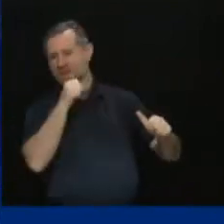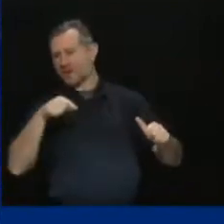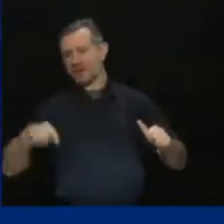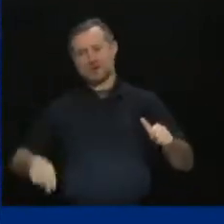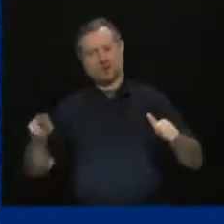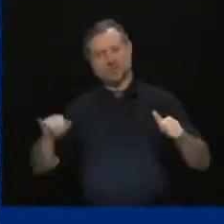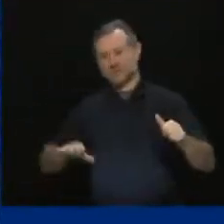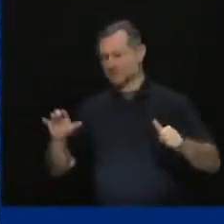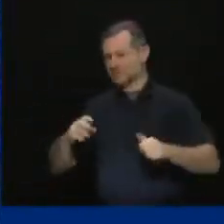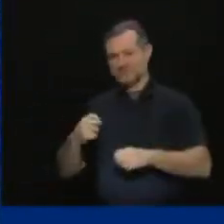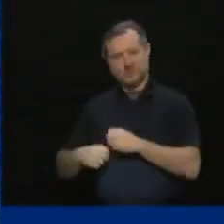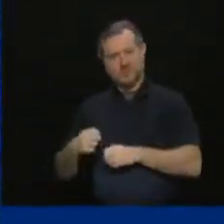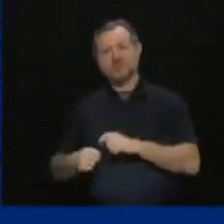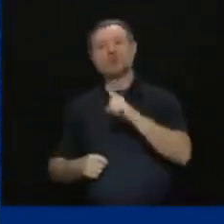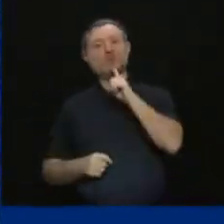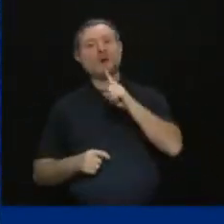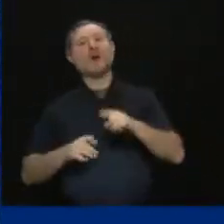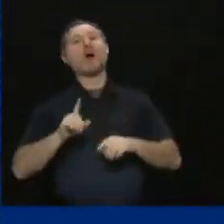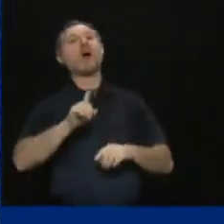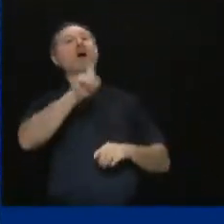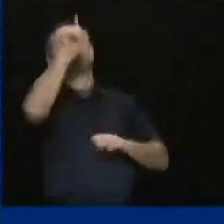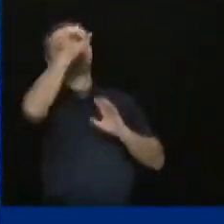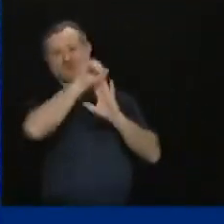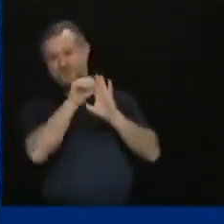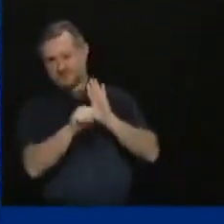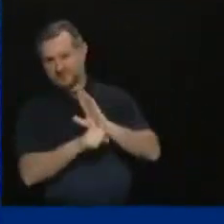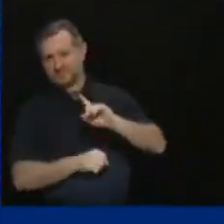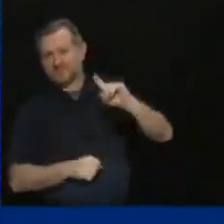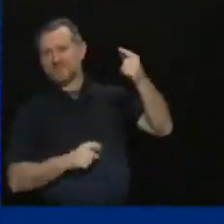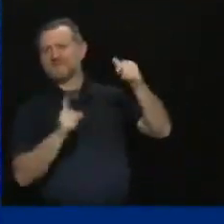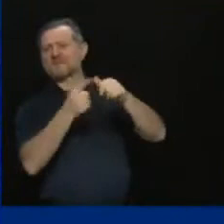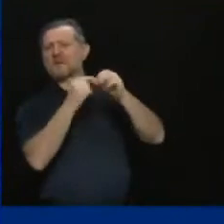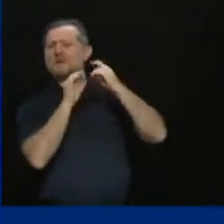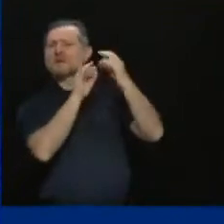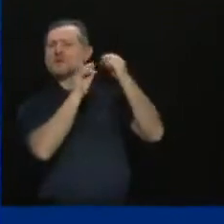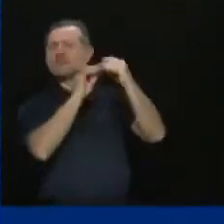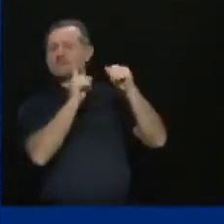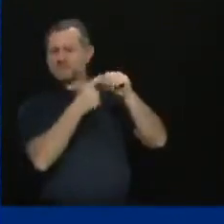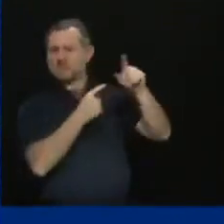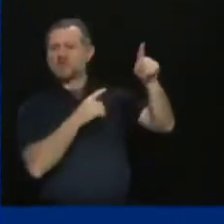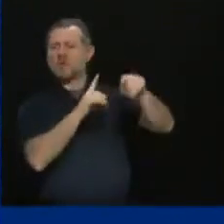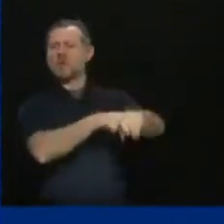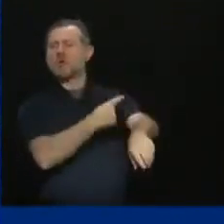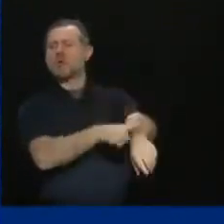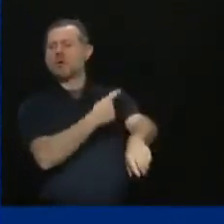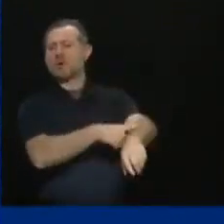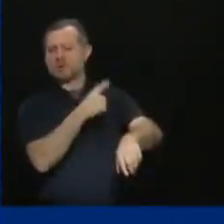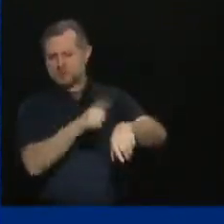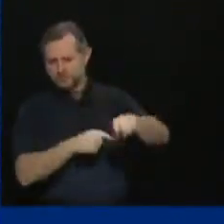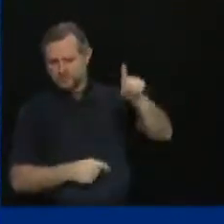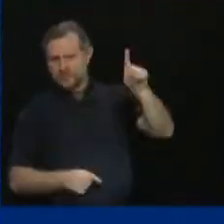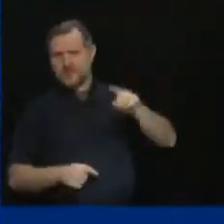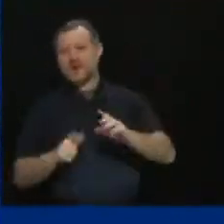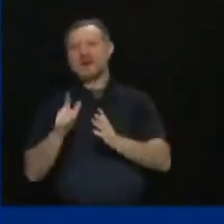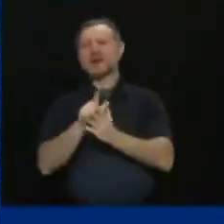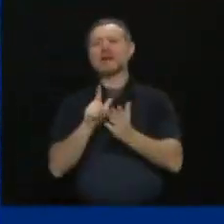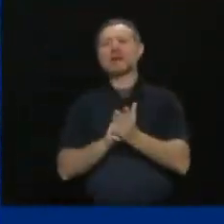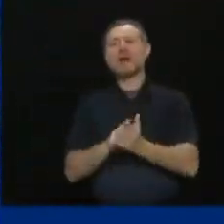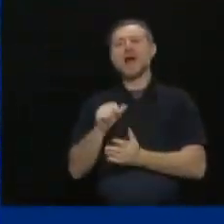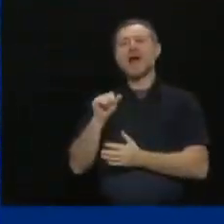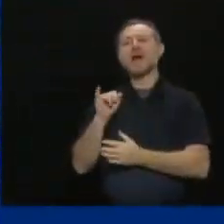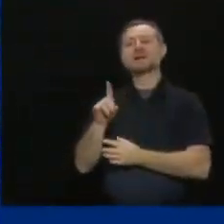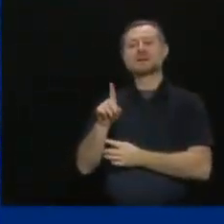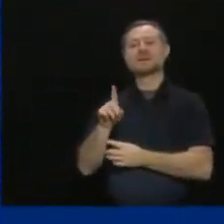has been giving them the business for a very long time. Legal Aid, Legal Action